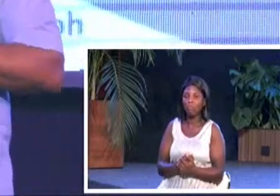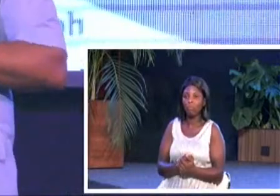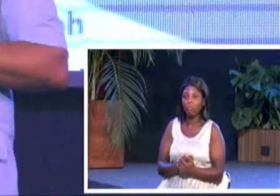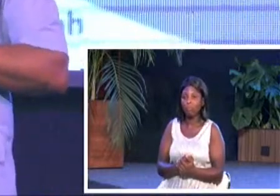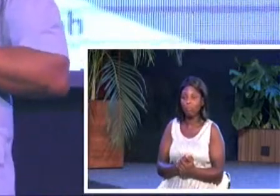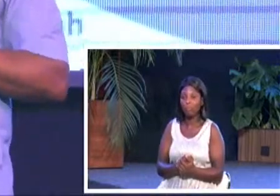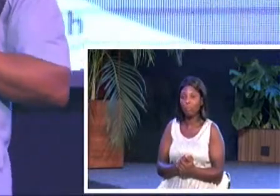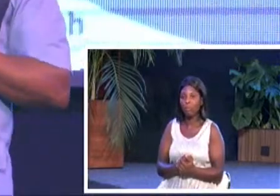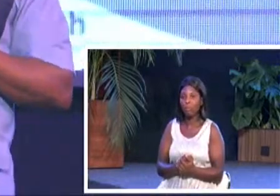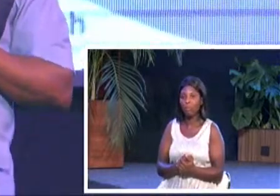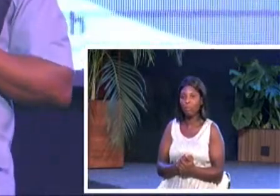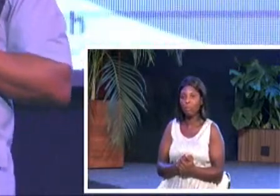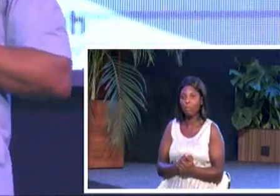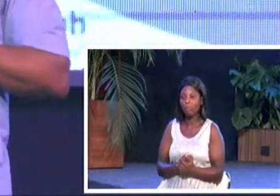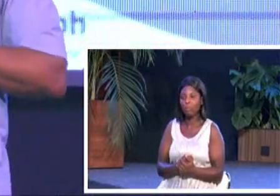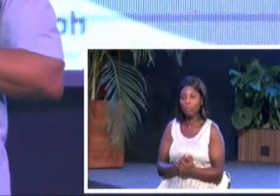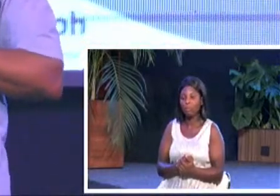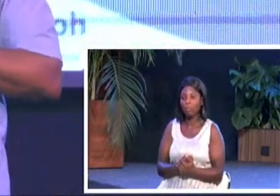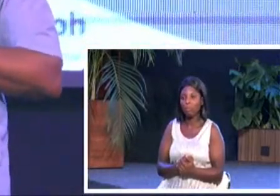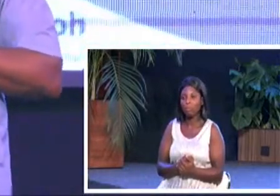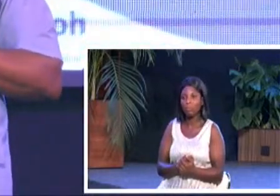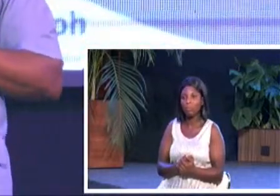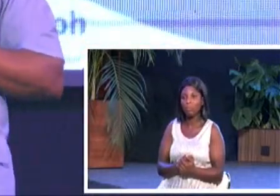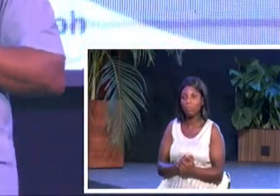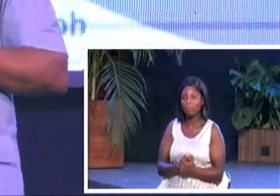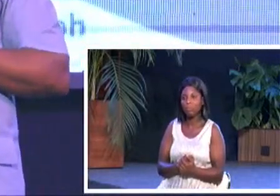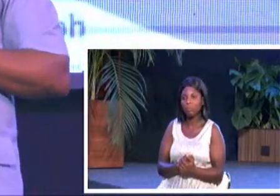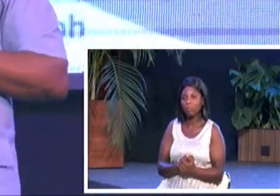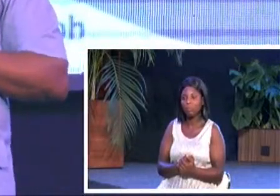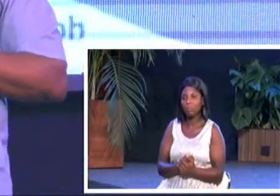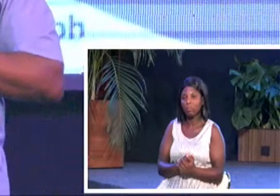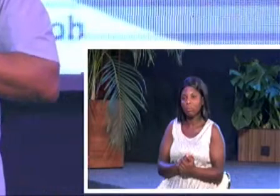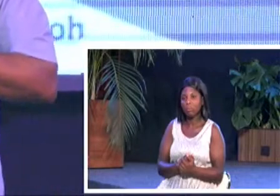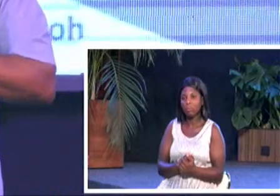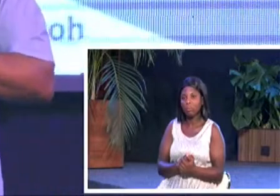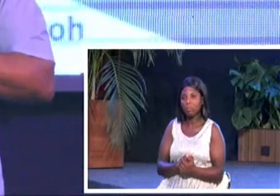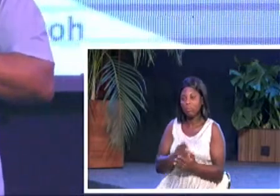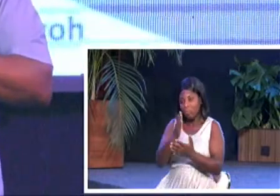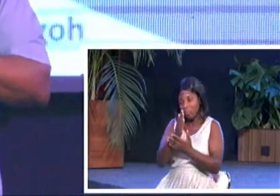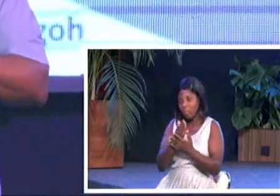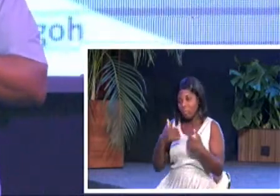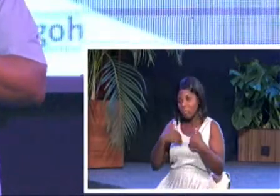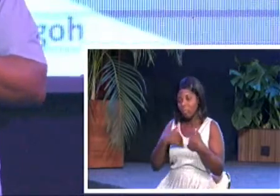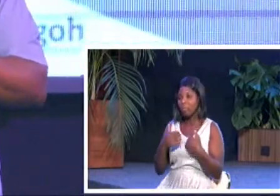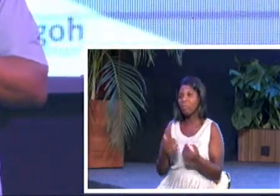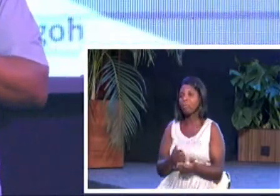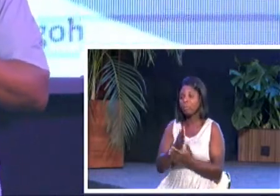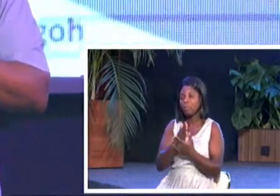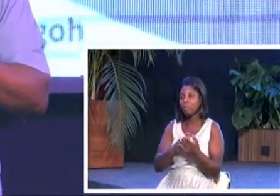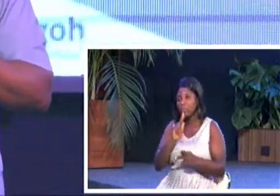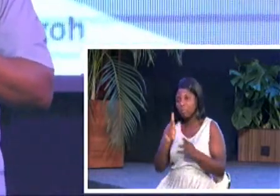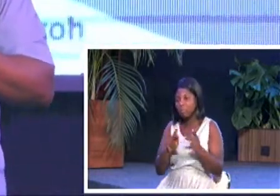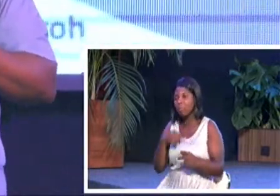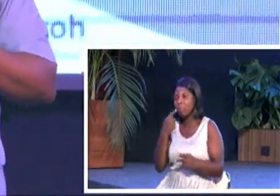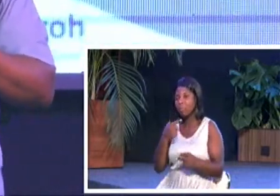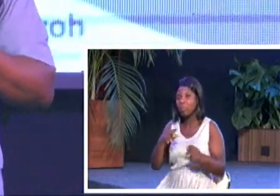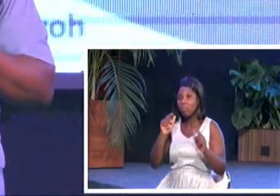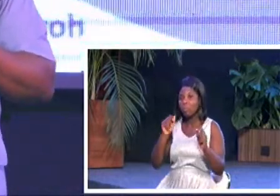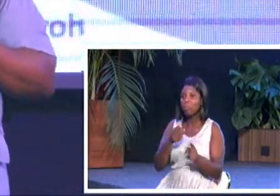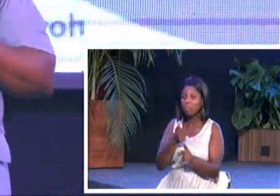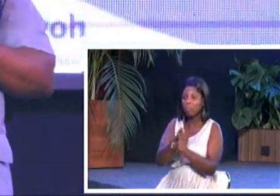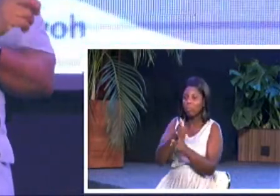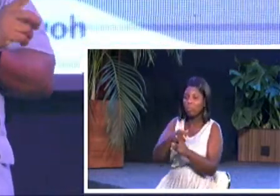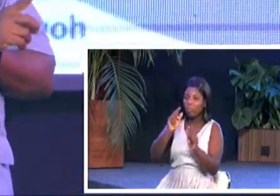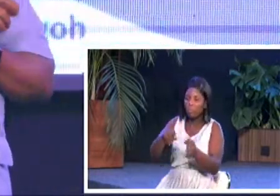of criticizing, you can critique it. And people are paid to just do that. They develop an app, send it to you, you use it, you tell